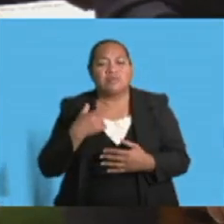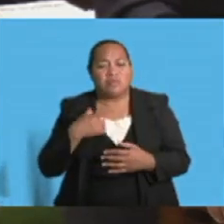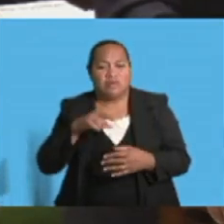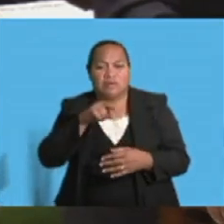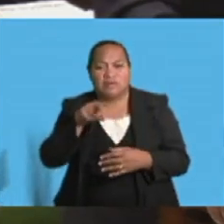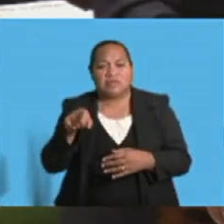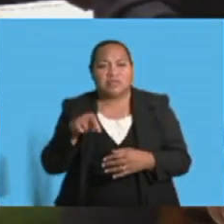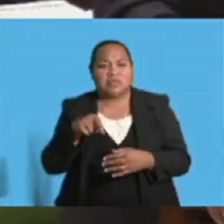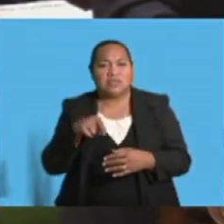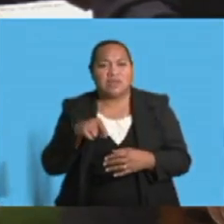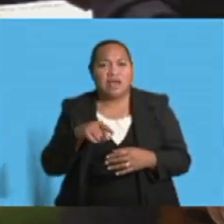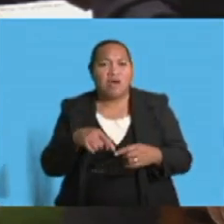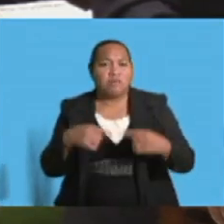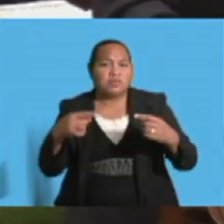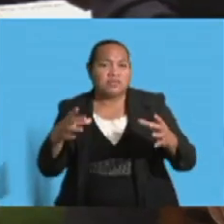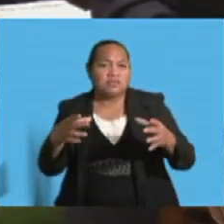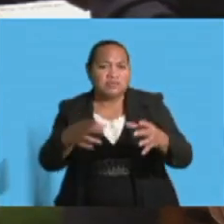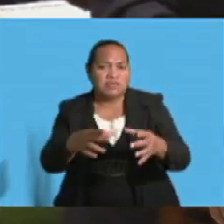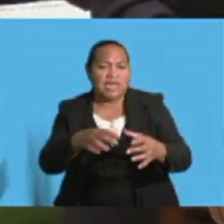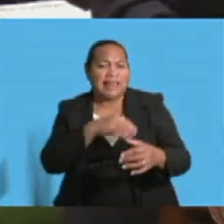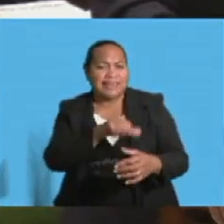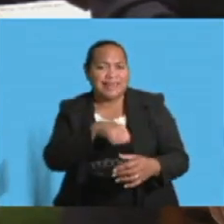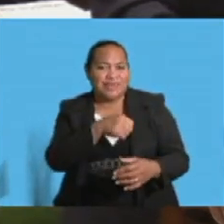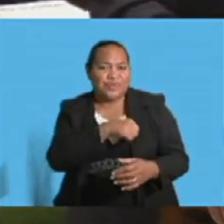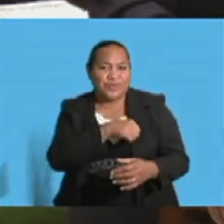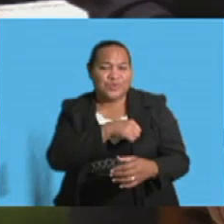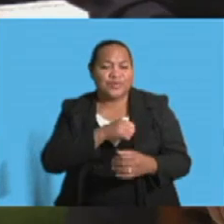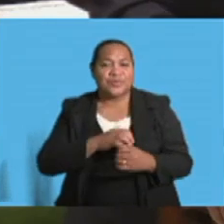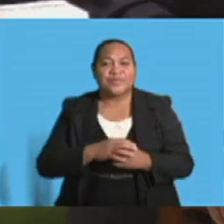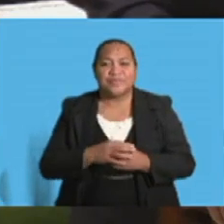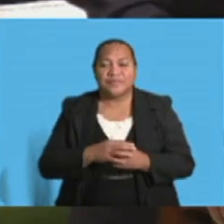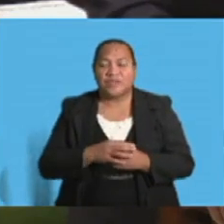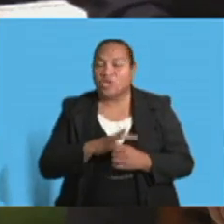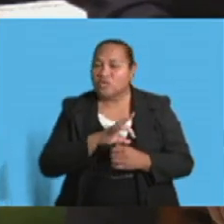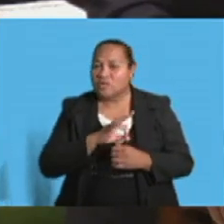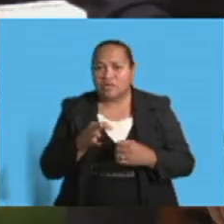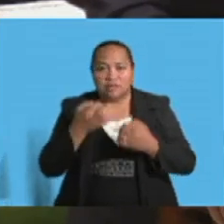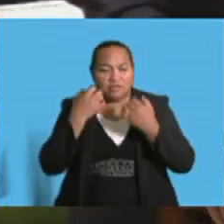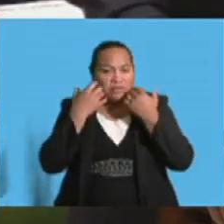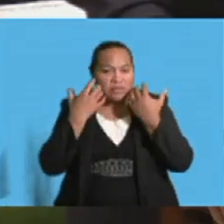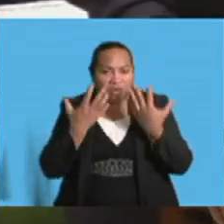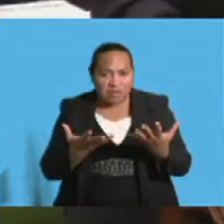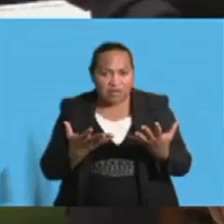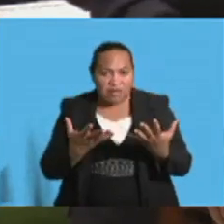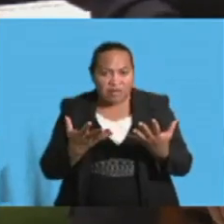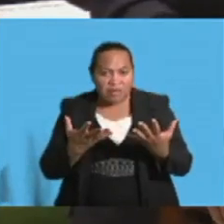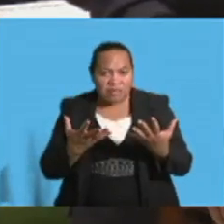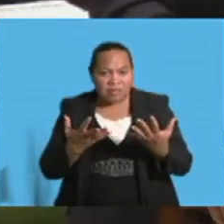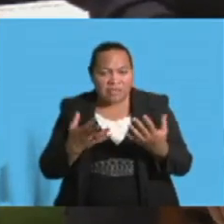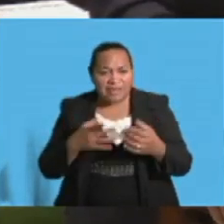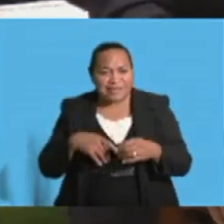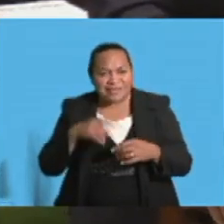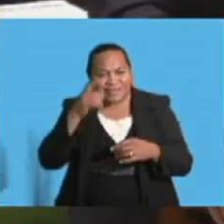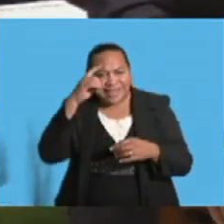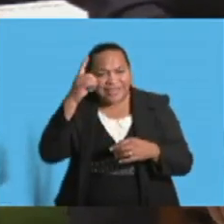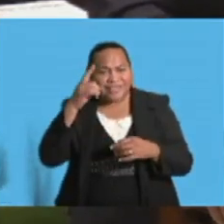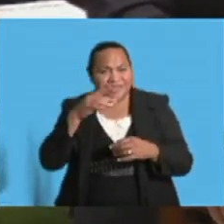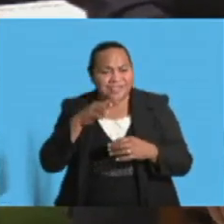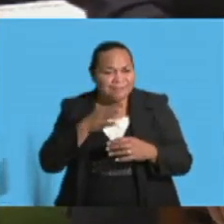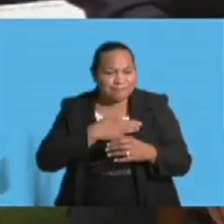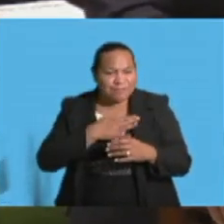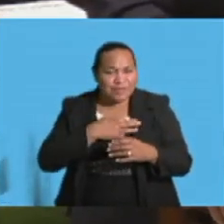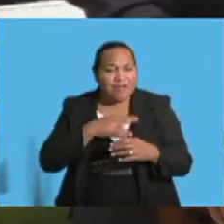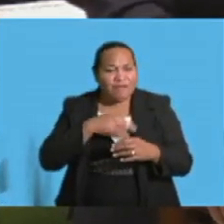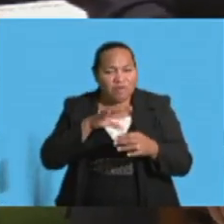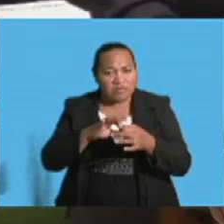opposition's attitude. It did not happen because they did not portray or indeed display the sense of patriotism and nationalism, which